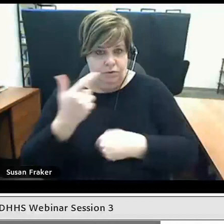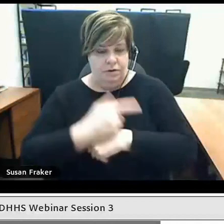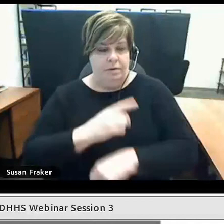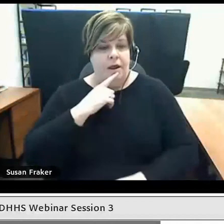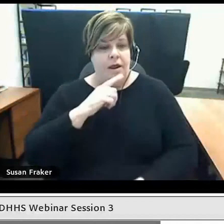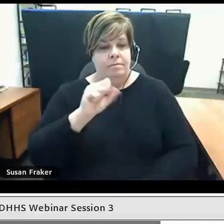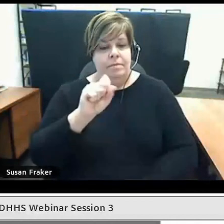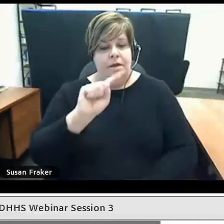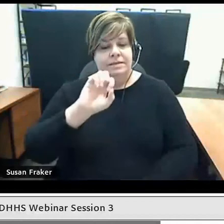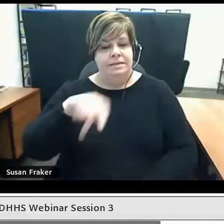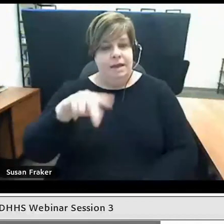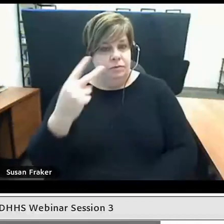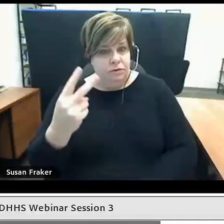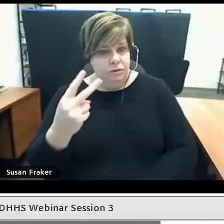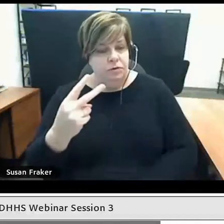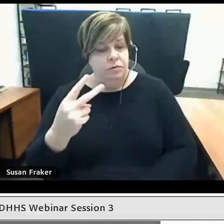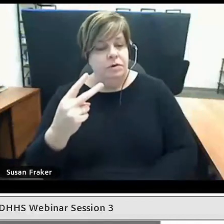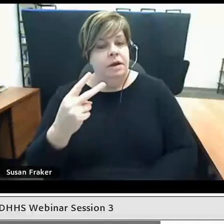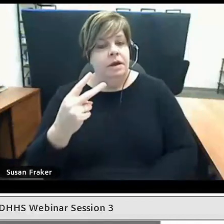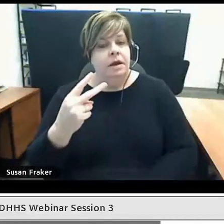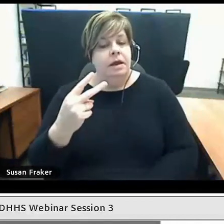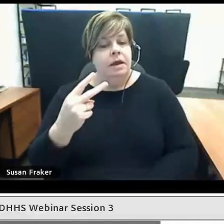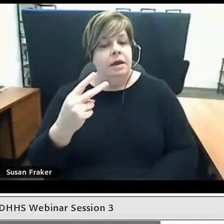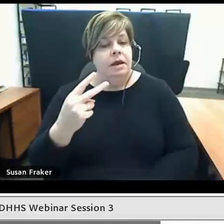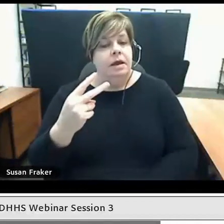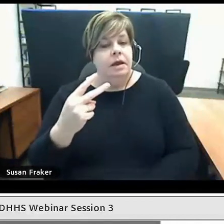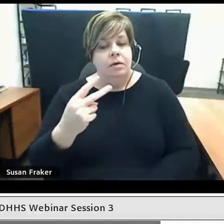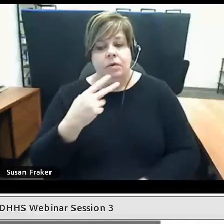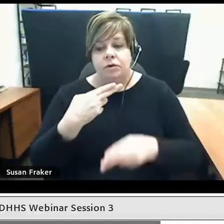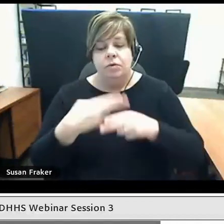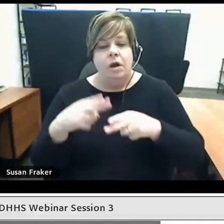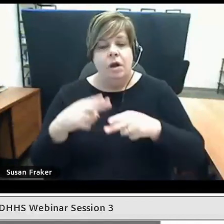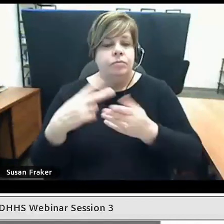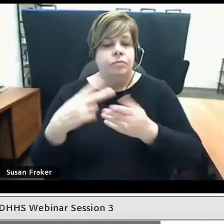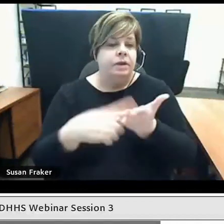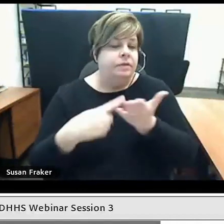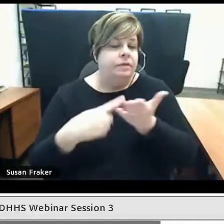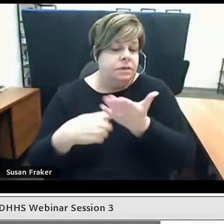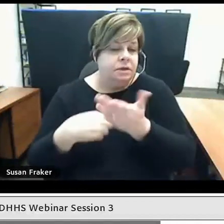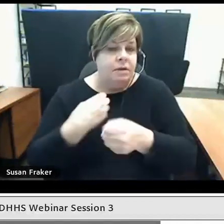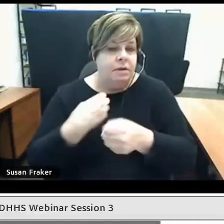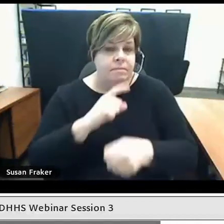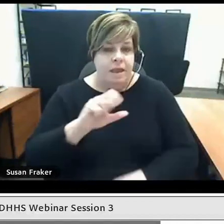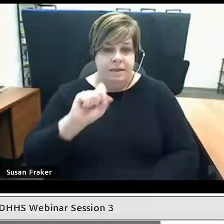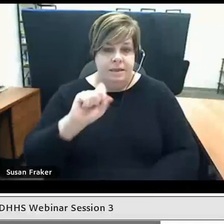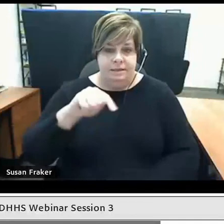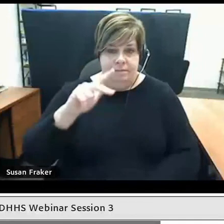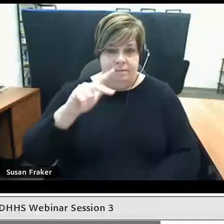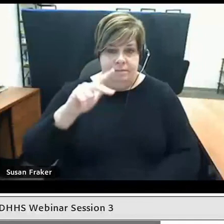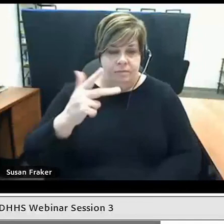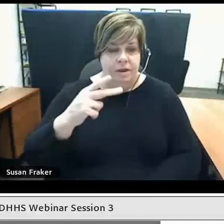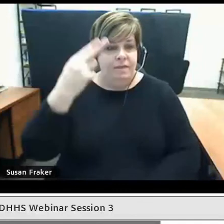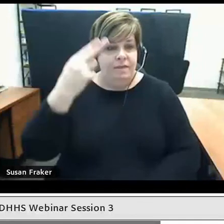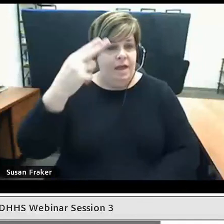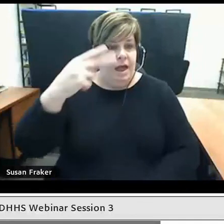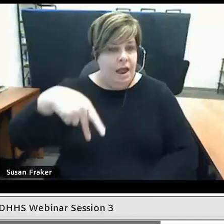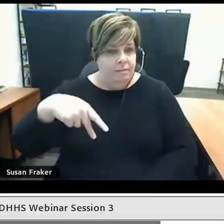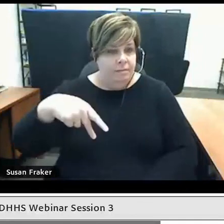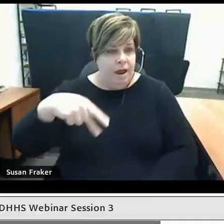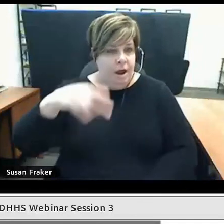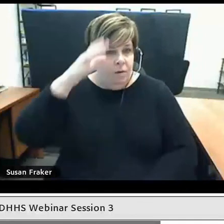2, and at the last session, if there's time, we'll do a brief discussion about making Step 3 and the higher power concept visual.